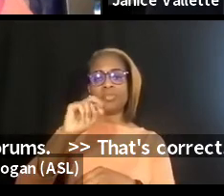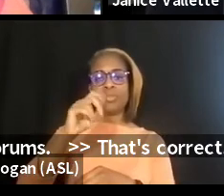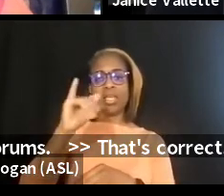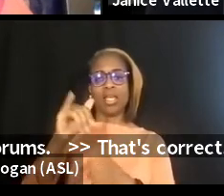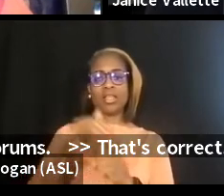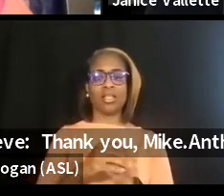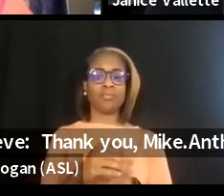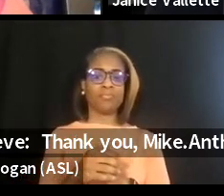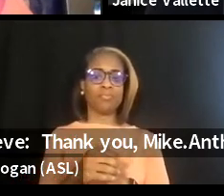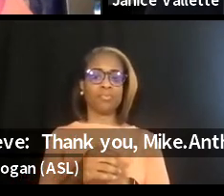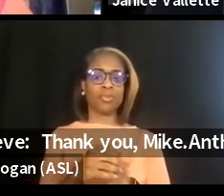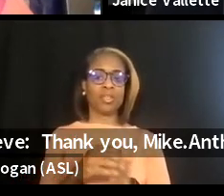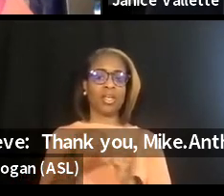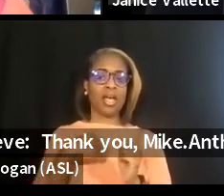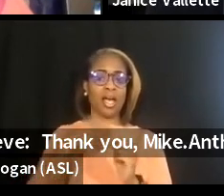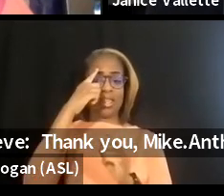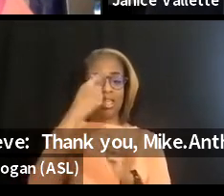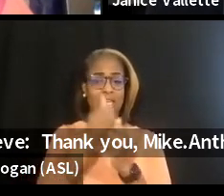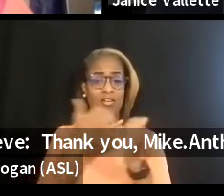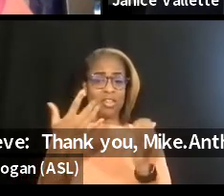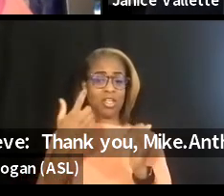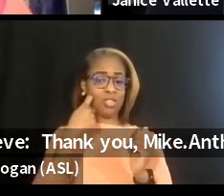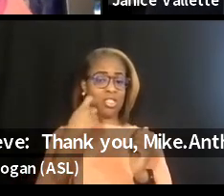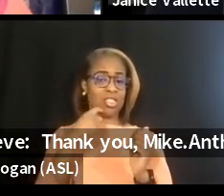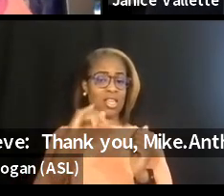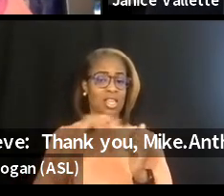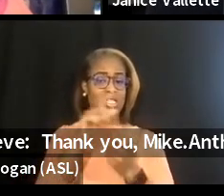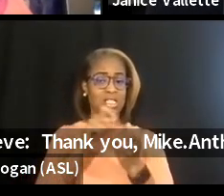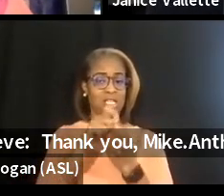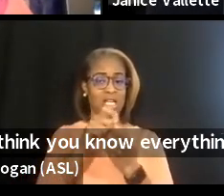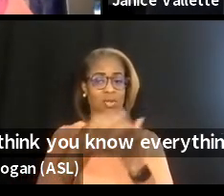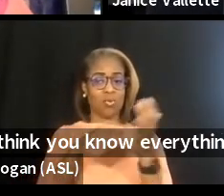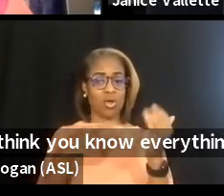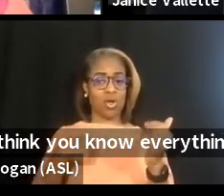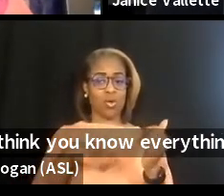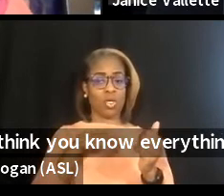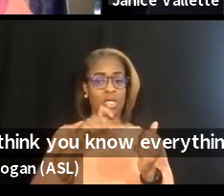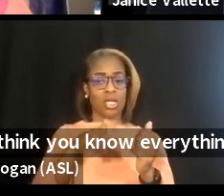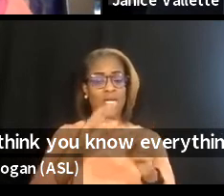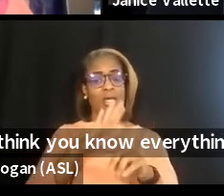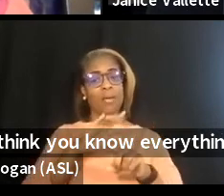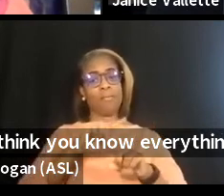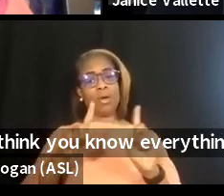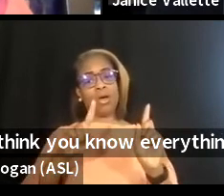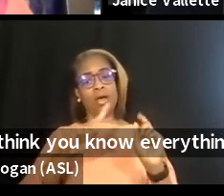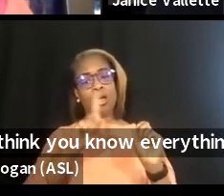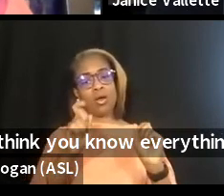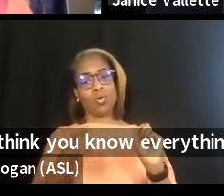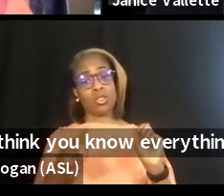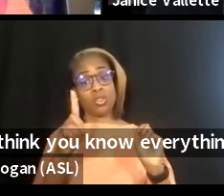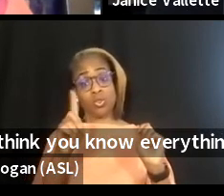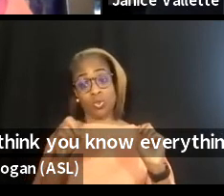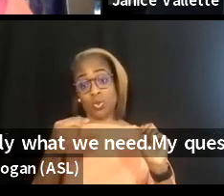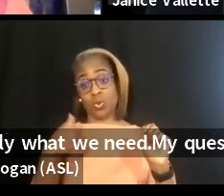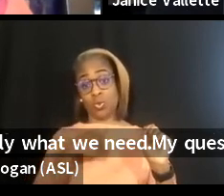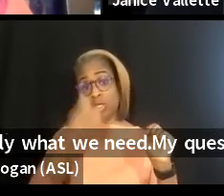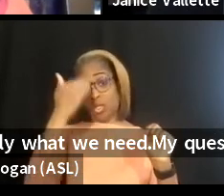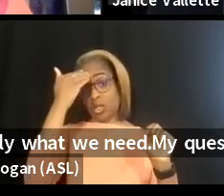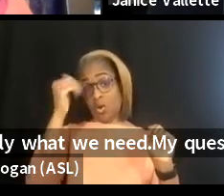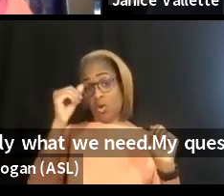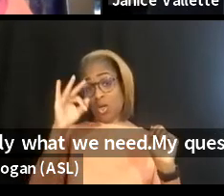So I think, you know, everything you just said is exactly what we need. My question is, do we know if any tools